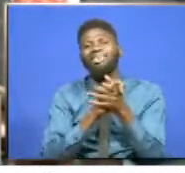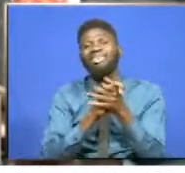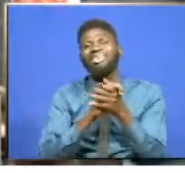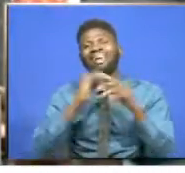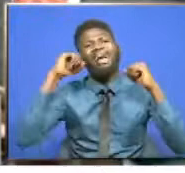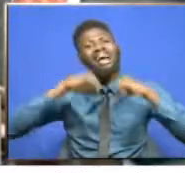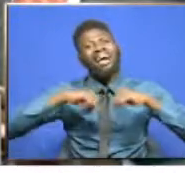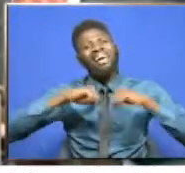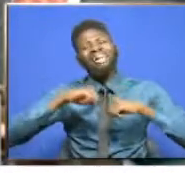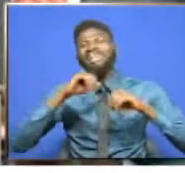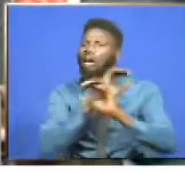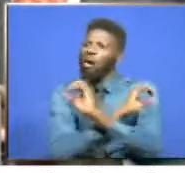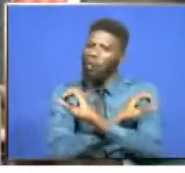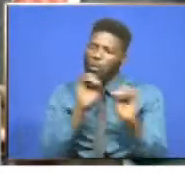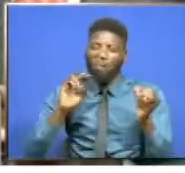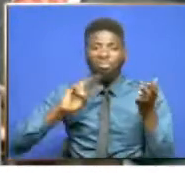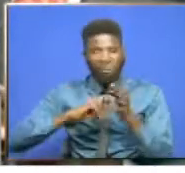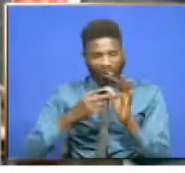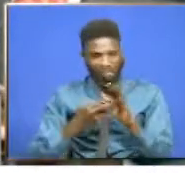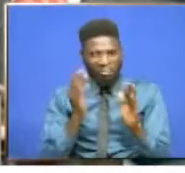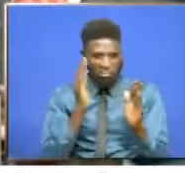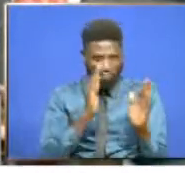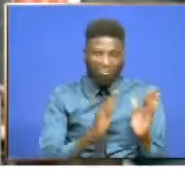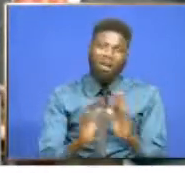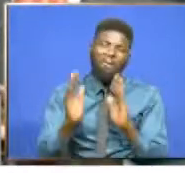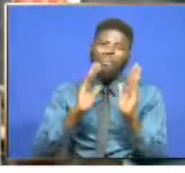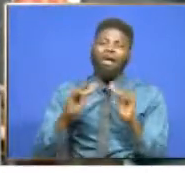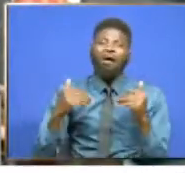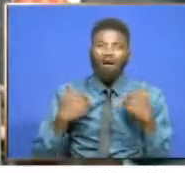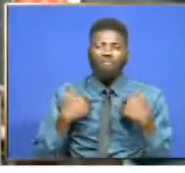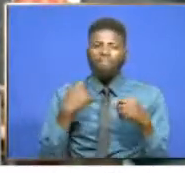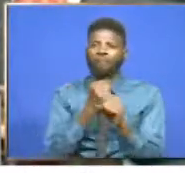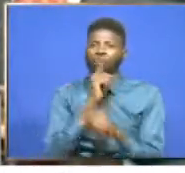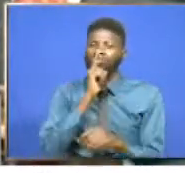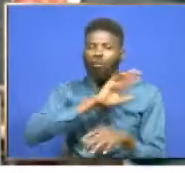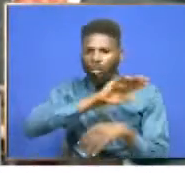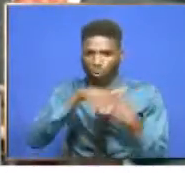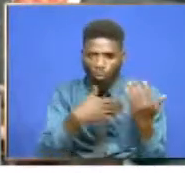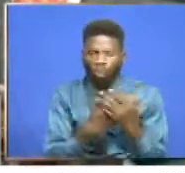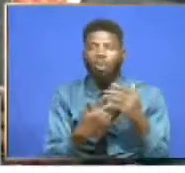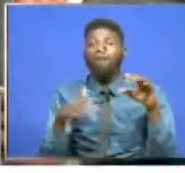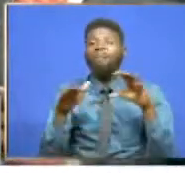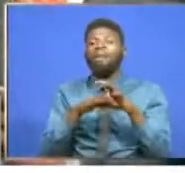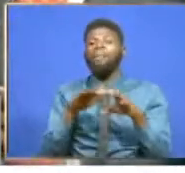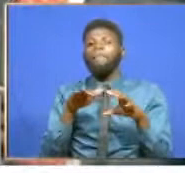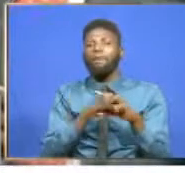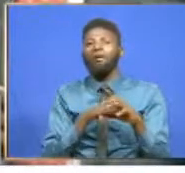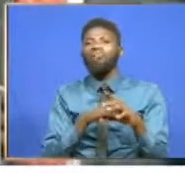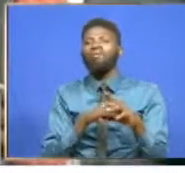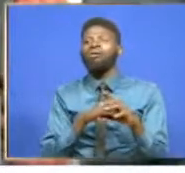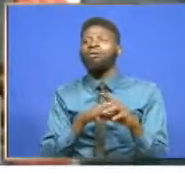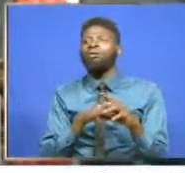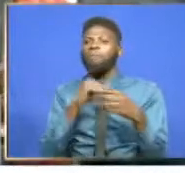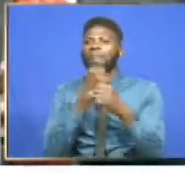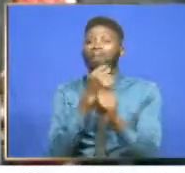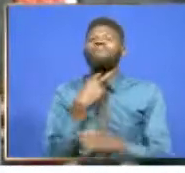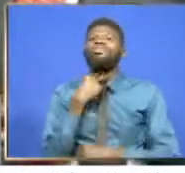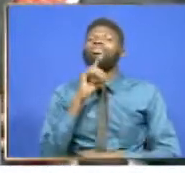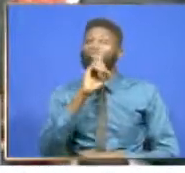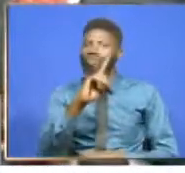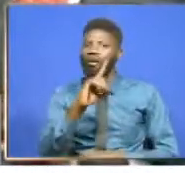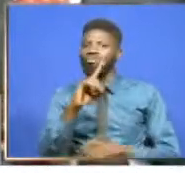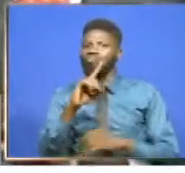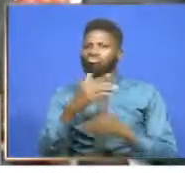there deliberate efforts to actually bring every member into one bus and sail in the same direction and have this